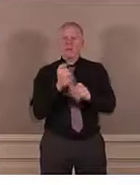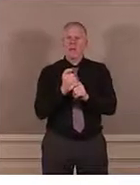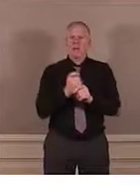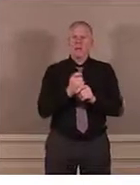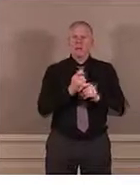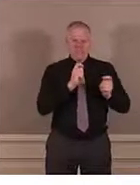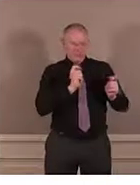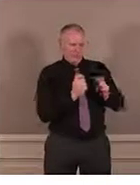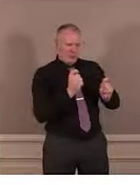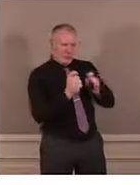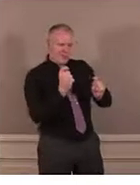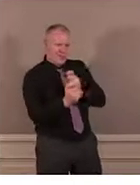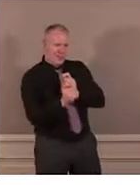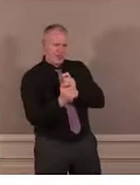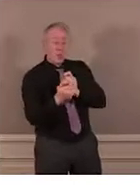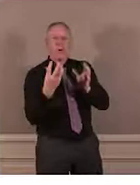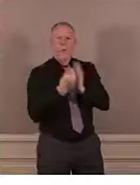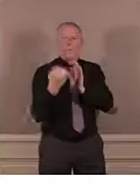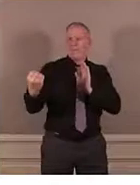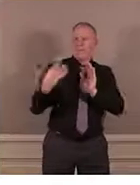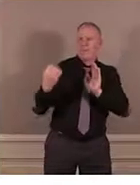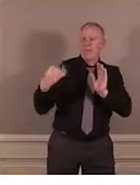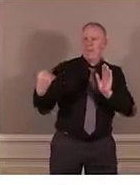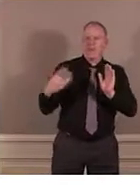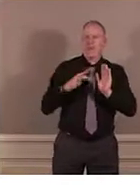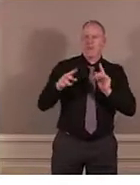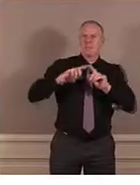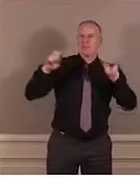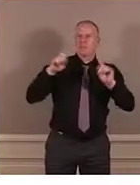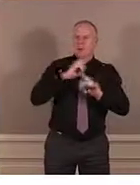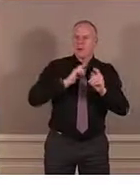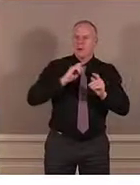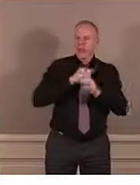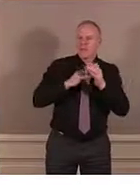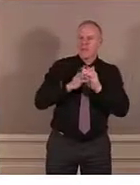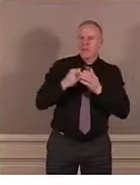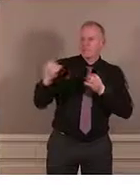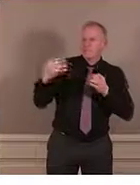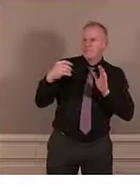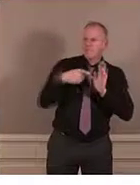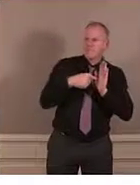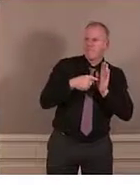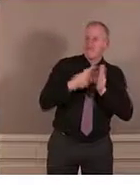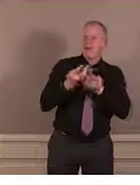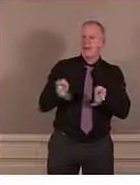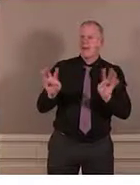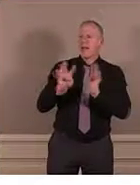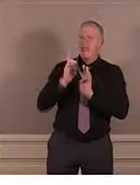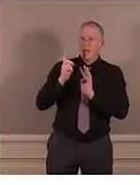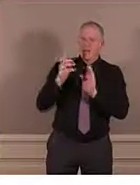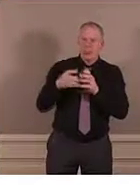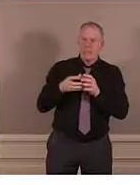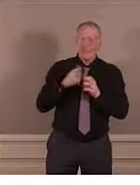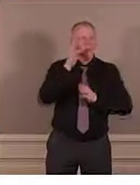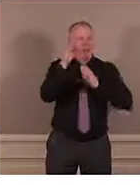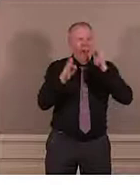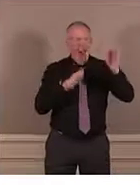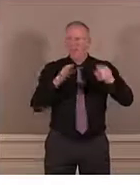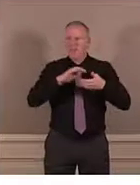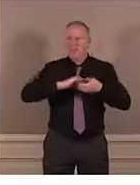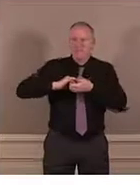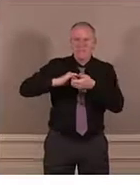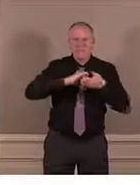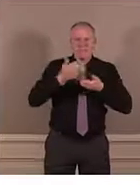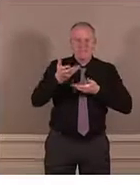iterative basis, and we took account of feedback from various organisations, from the advisory group. We went out for consultation with